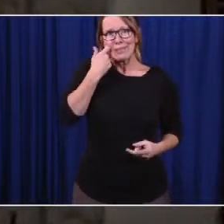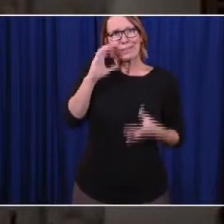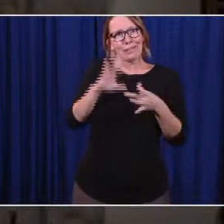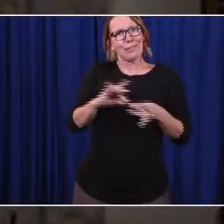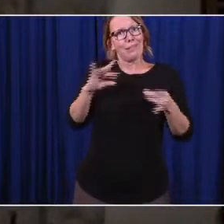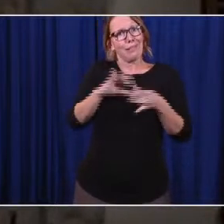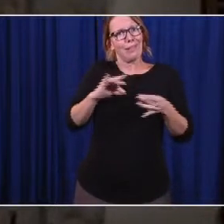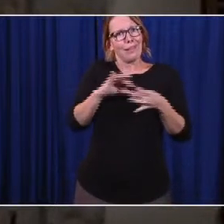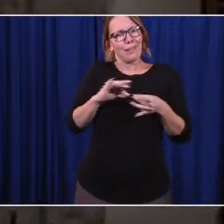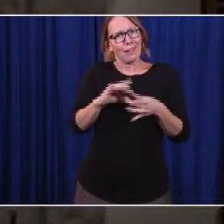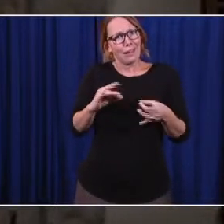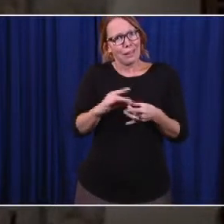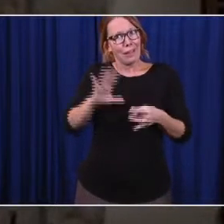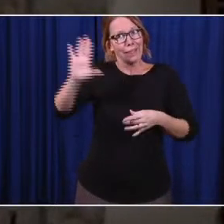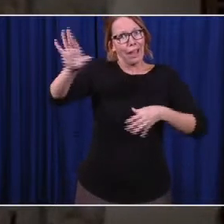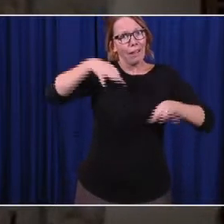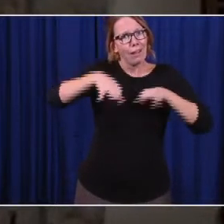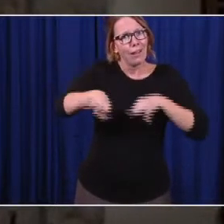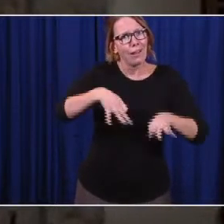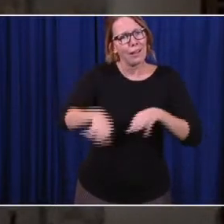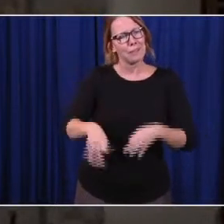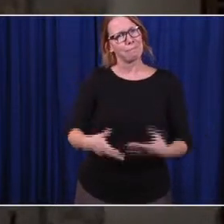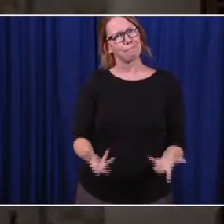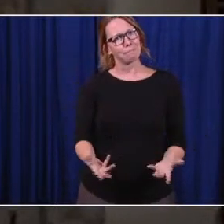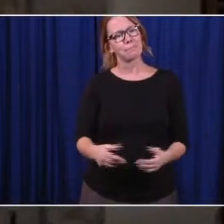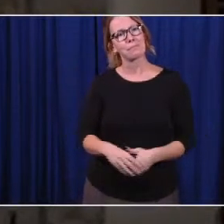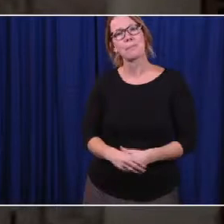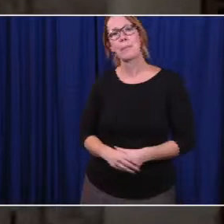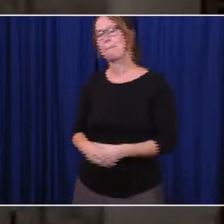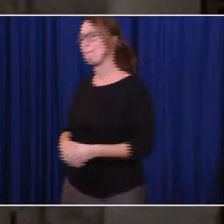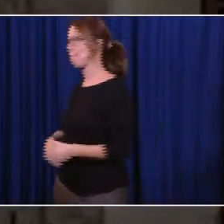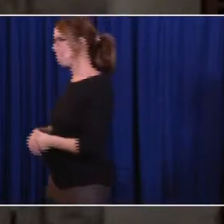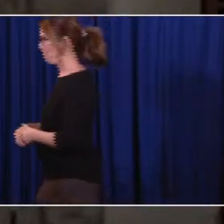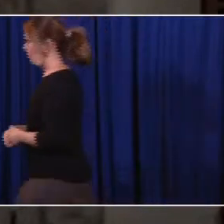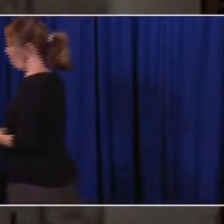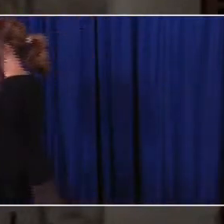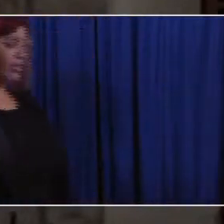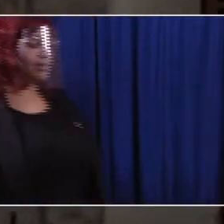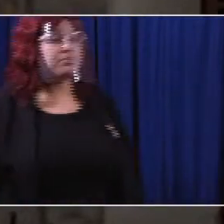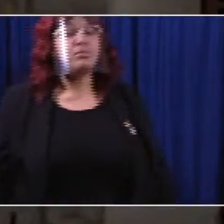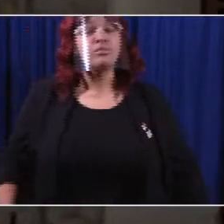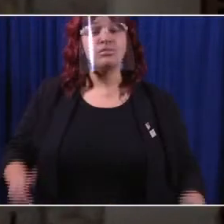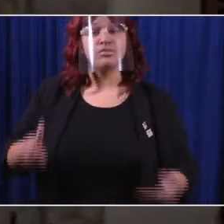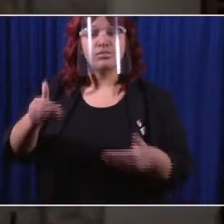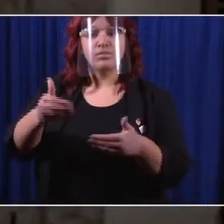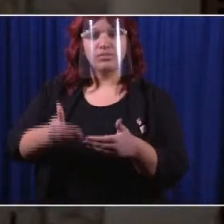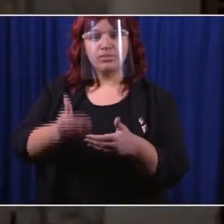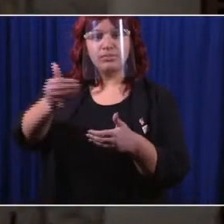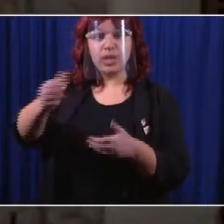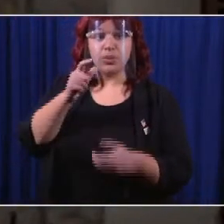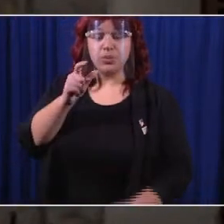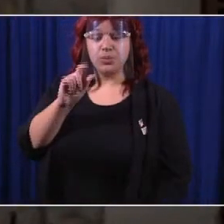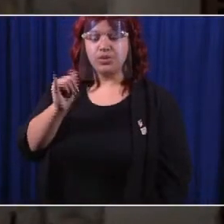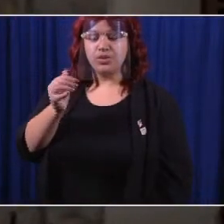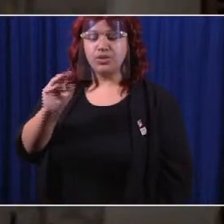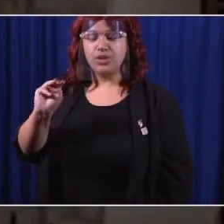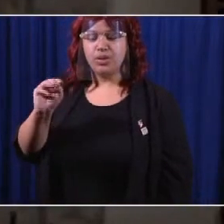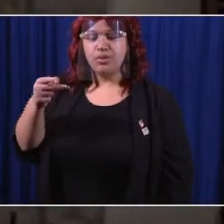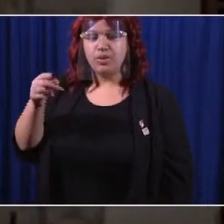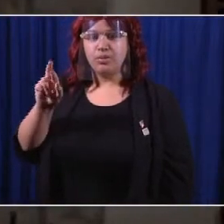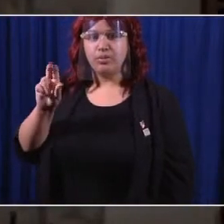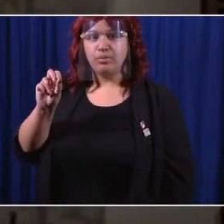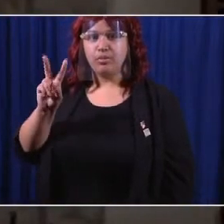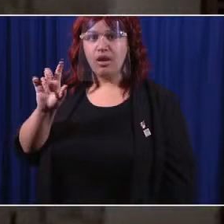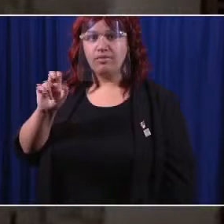interviewed, how they describe it. Next question is from Jim Province at the Toledo Blade. Hi, Governor. Thanks again for doing